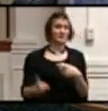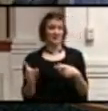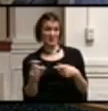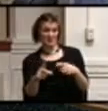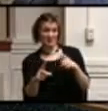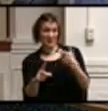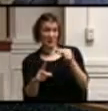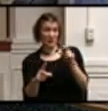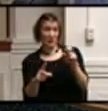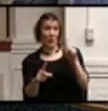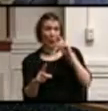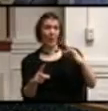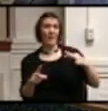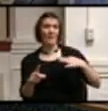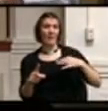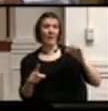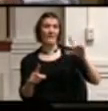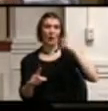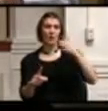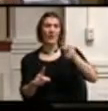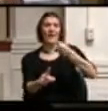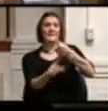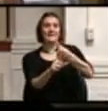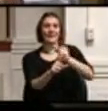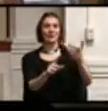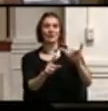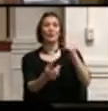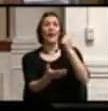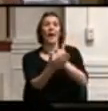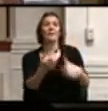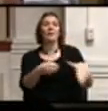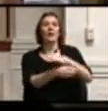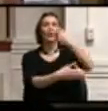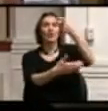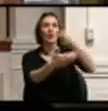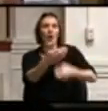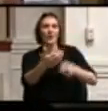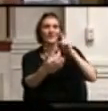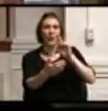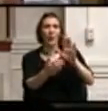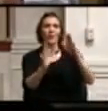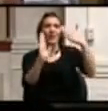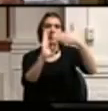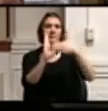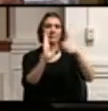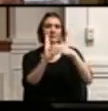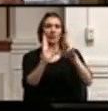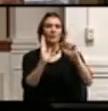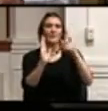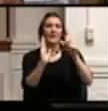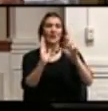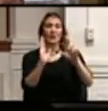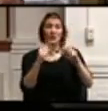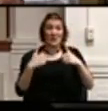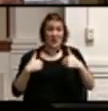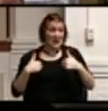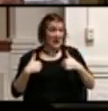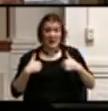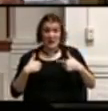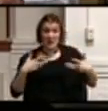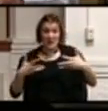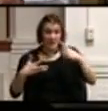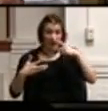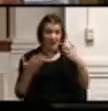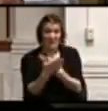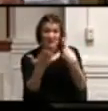Gene is going to apply for this to pick up the rest of that equipment. If take the next item up and do combine.